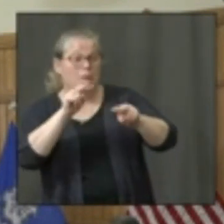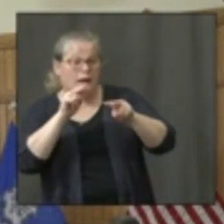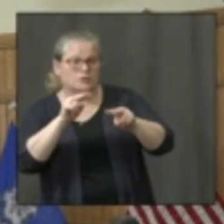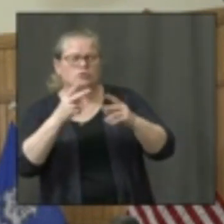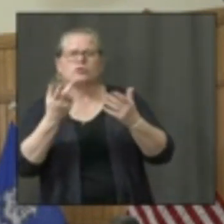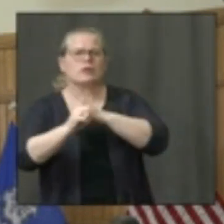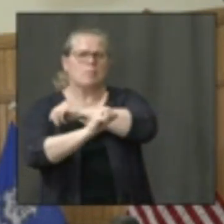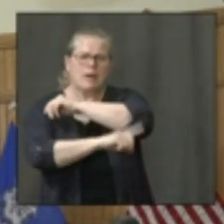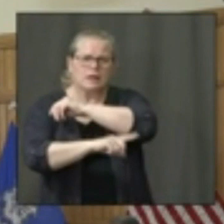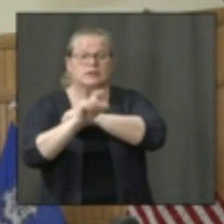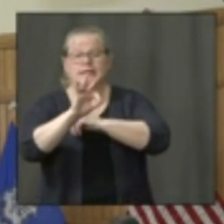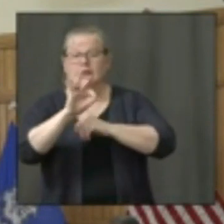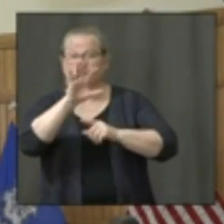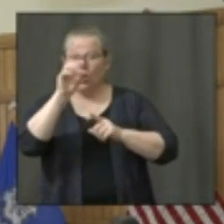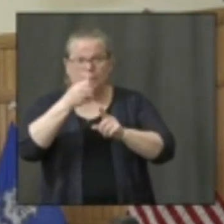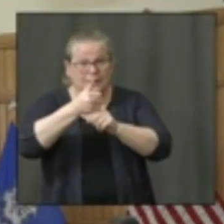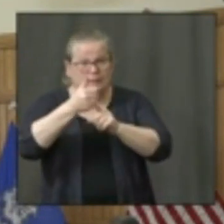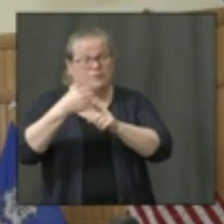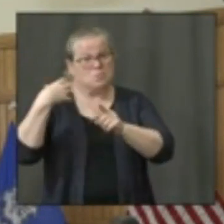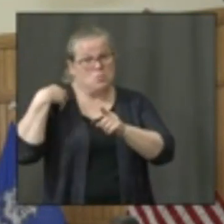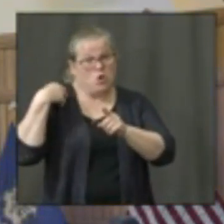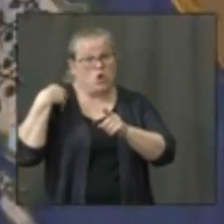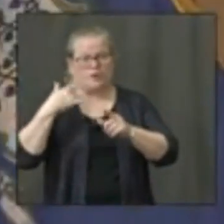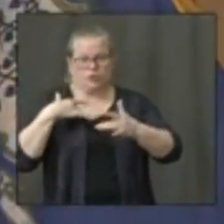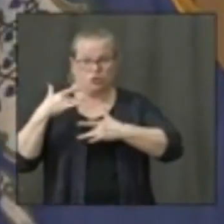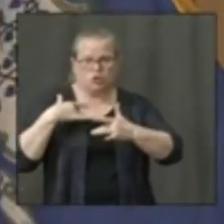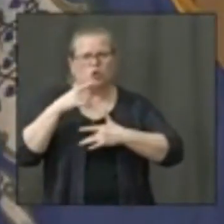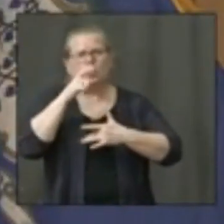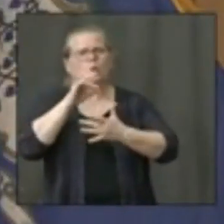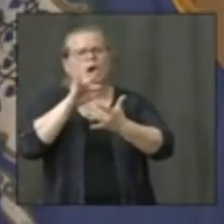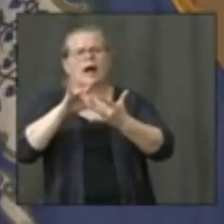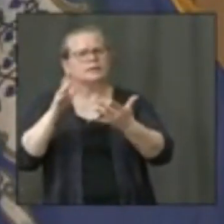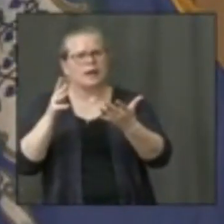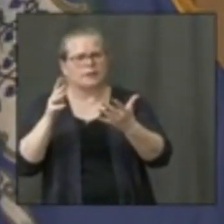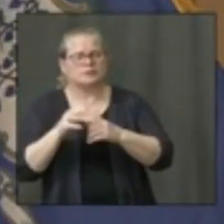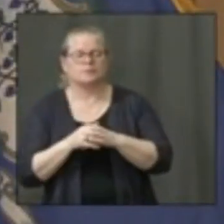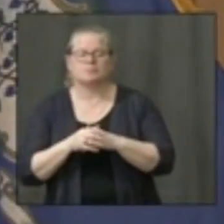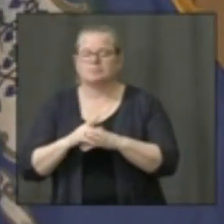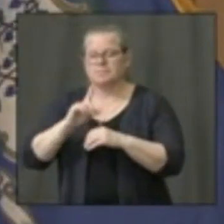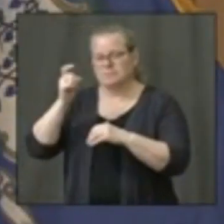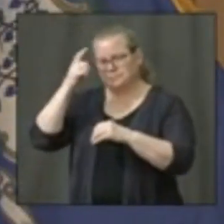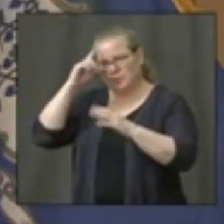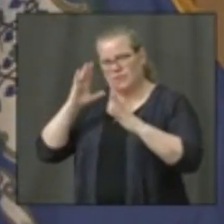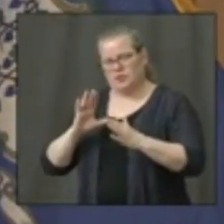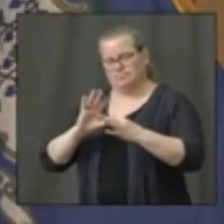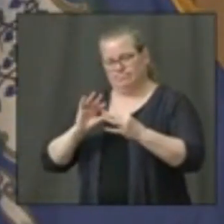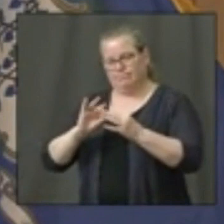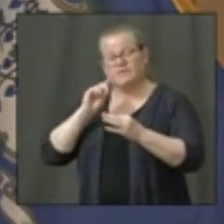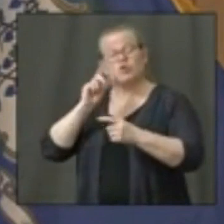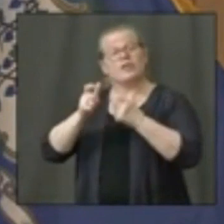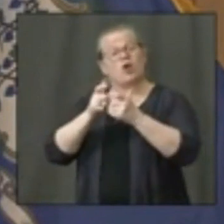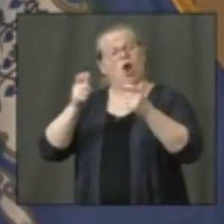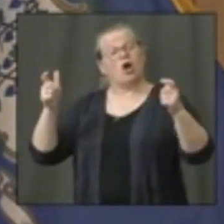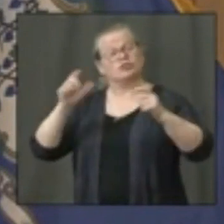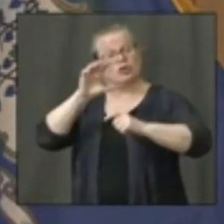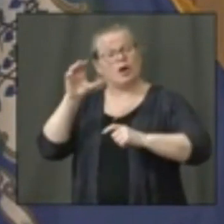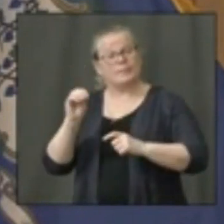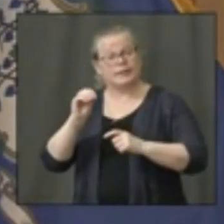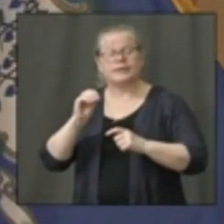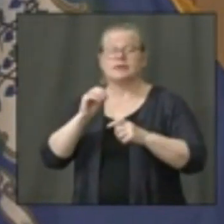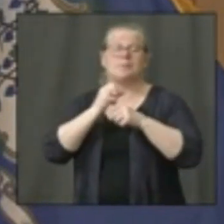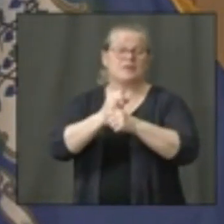any concerns. Who can they go to? Well, the for the larger facilities, be they manufacturing